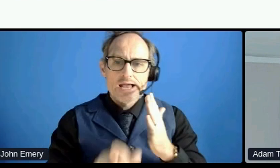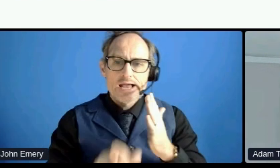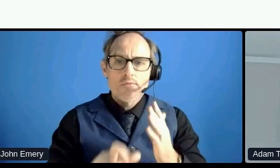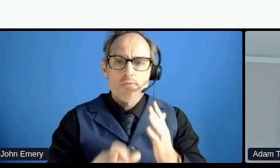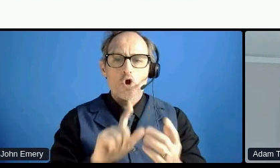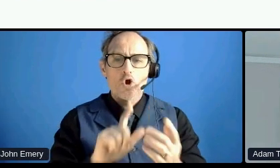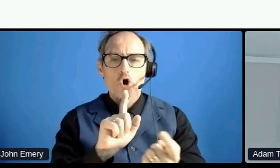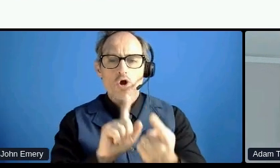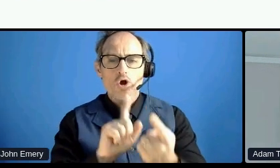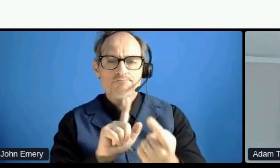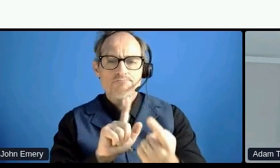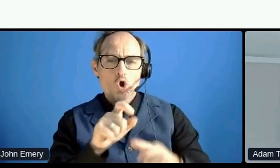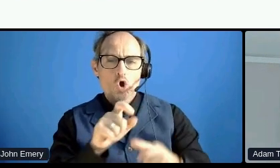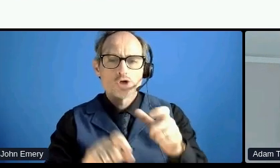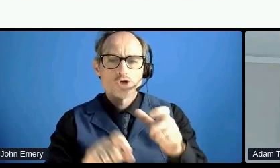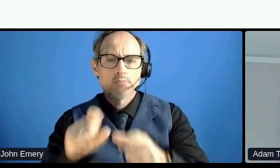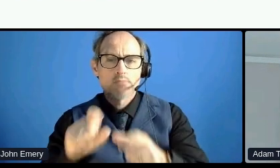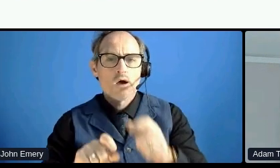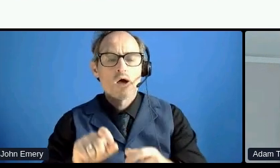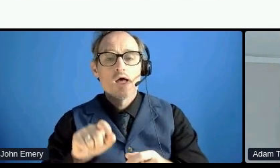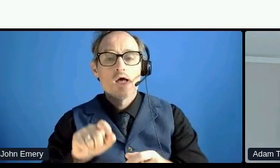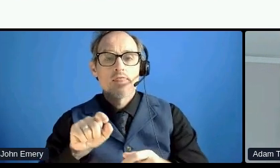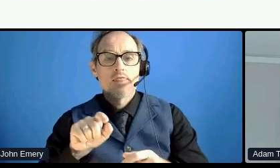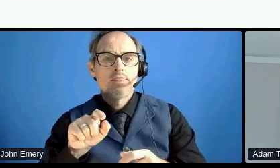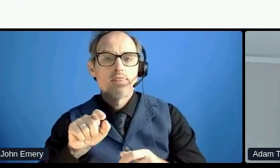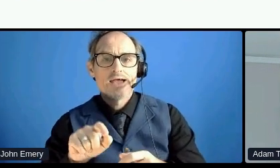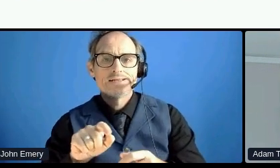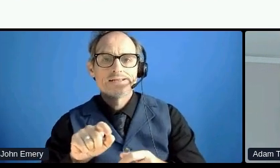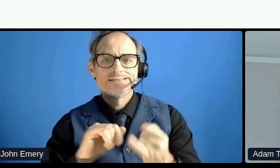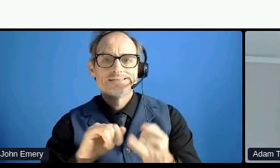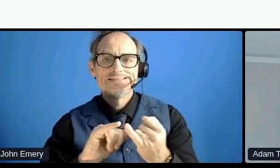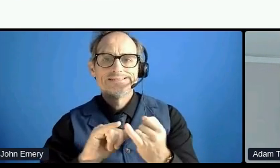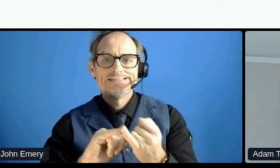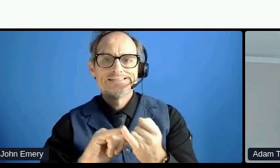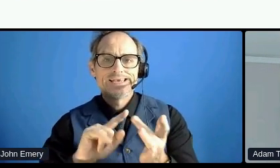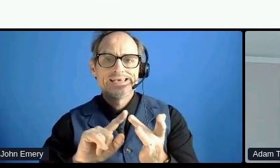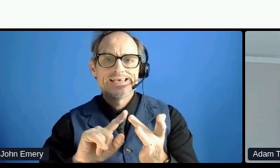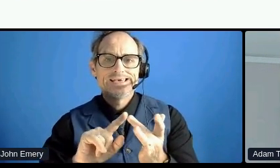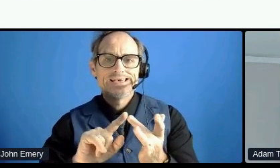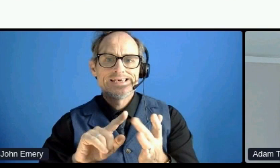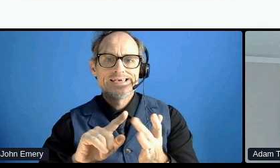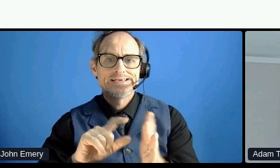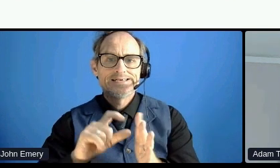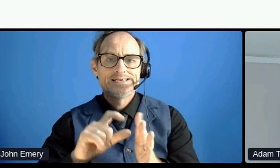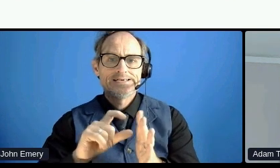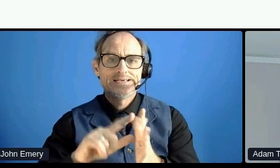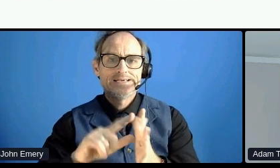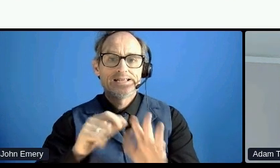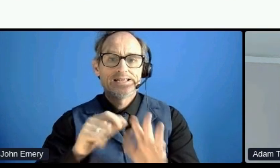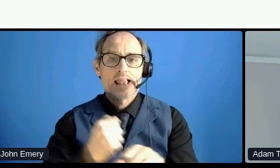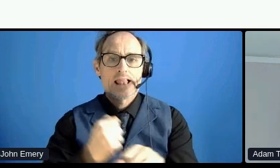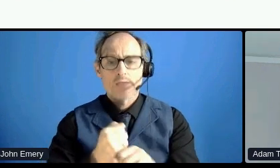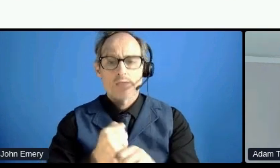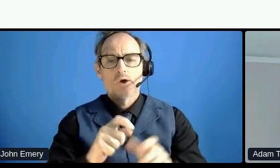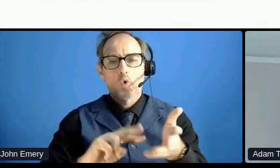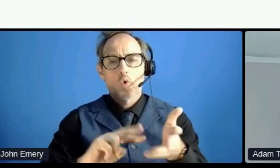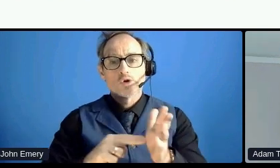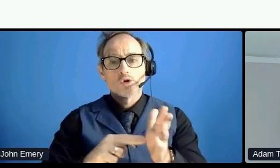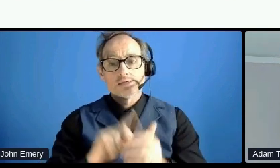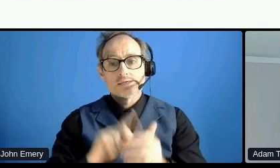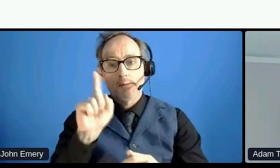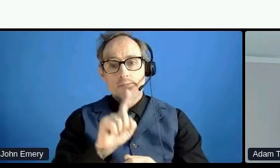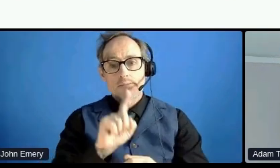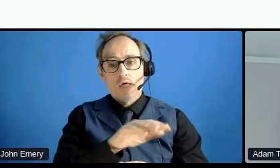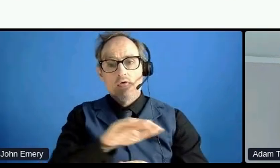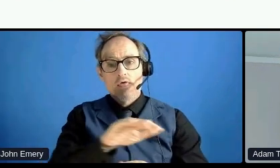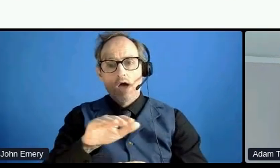seedling stage, the organisation has an appreciation that disabled people exist in the organisation and as customers, but the onus is on